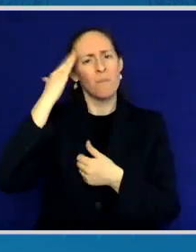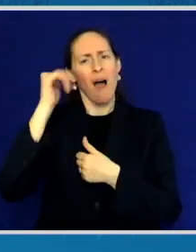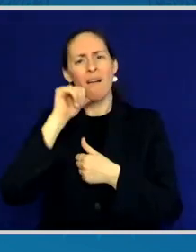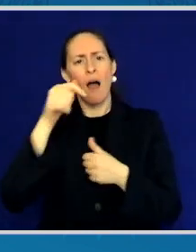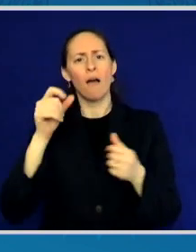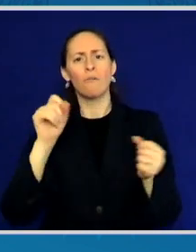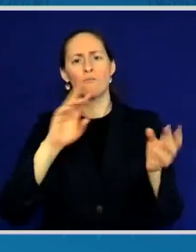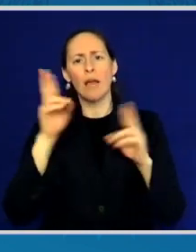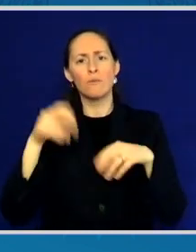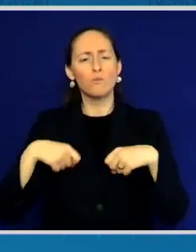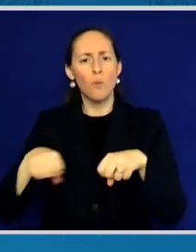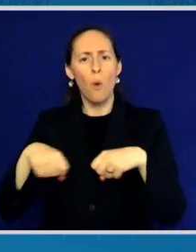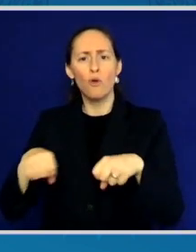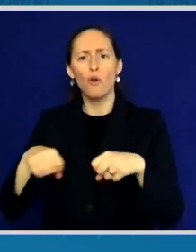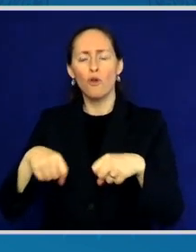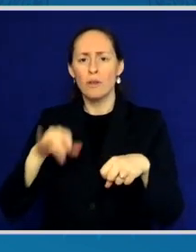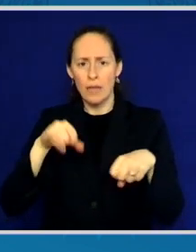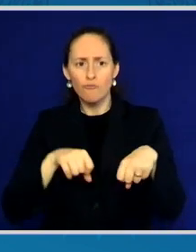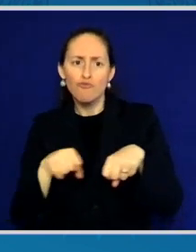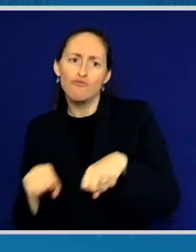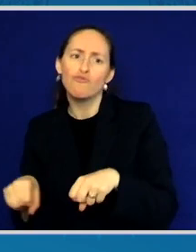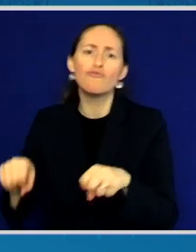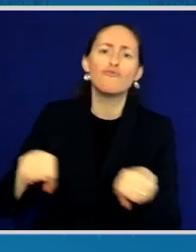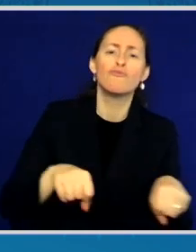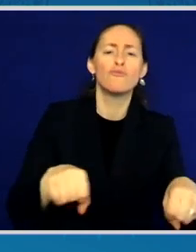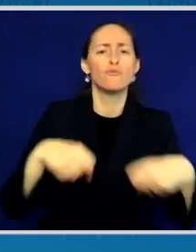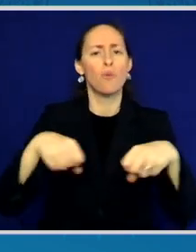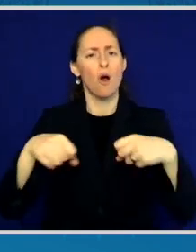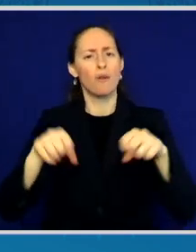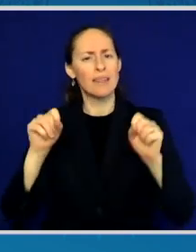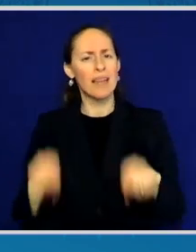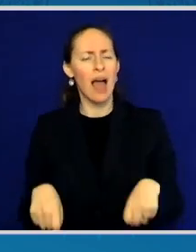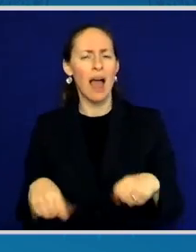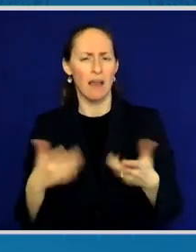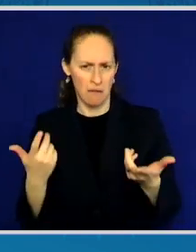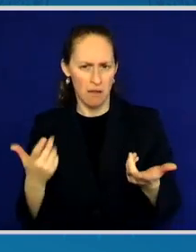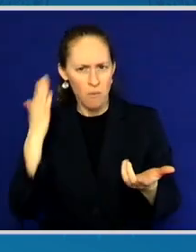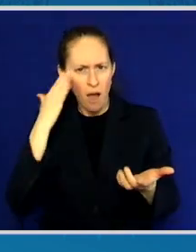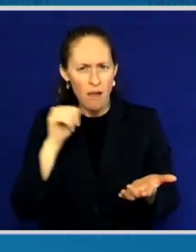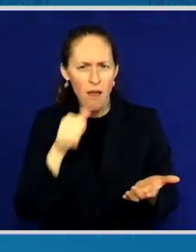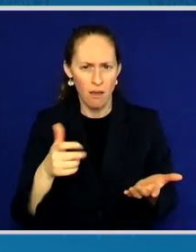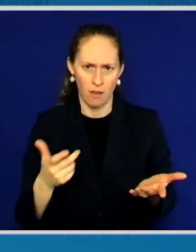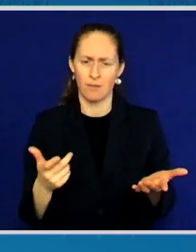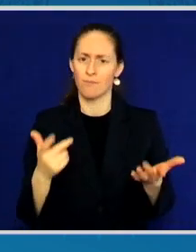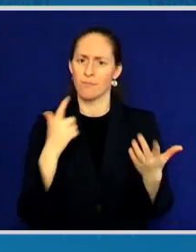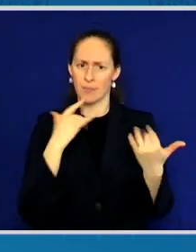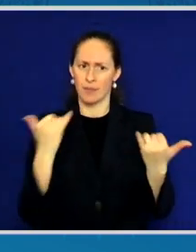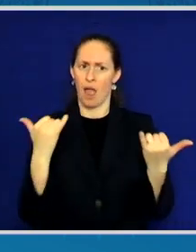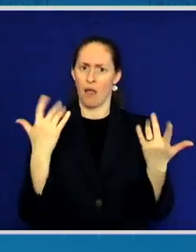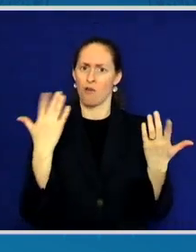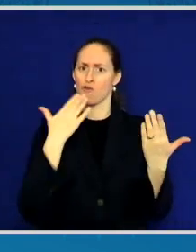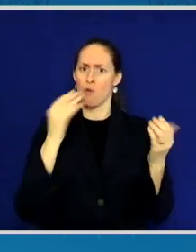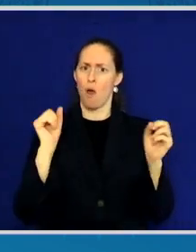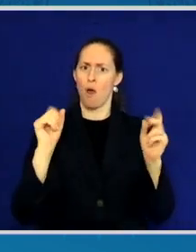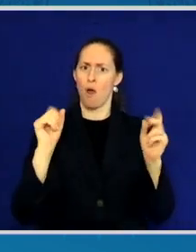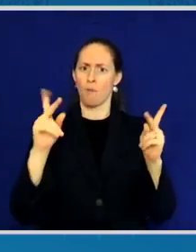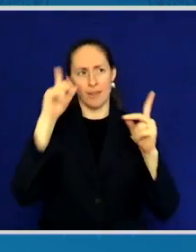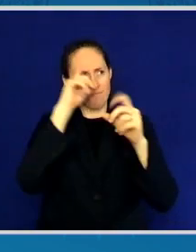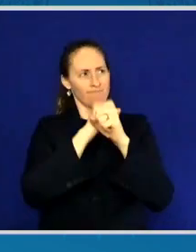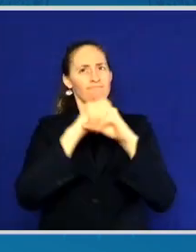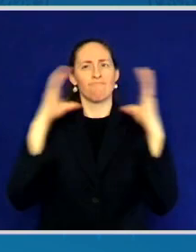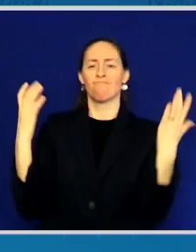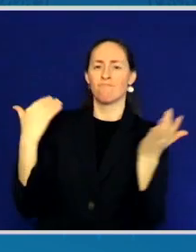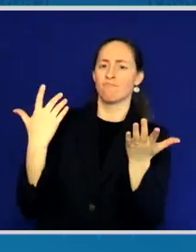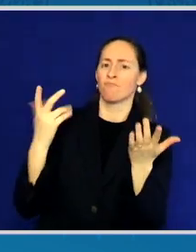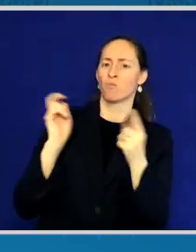right? So we always we have an opportunity now as we're thinking about reimagining transportation and things